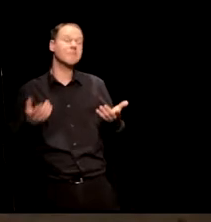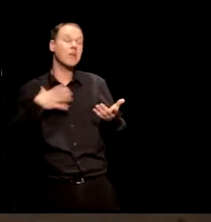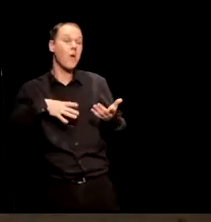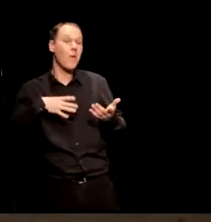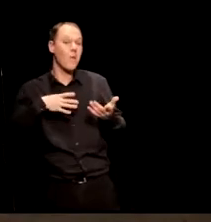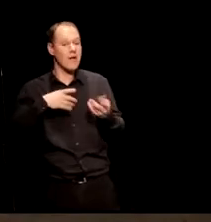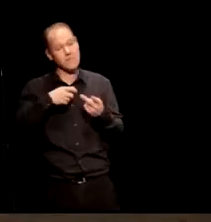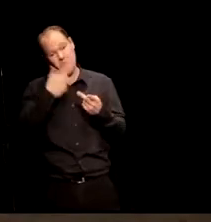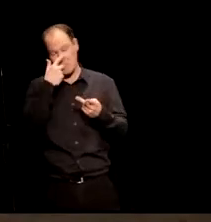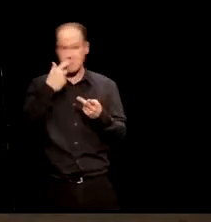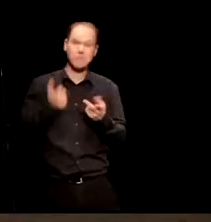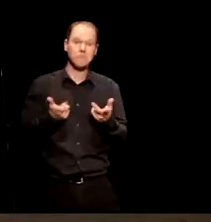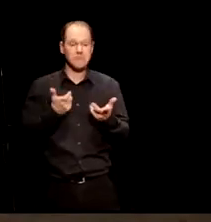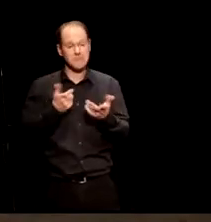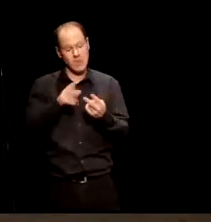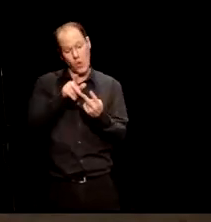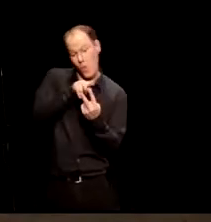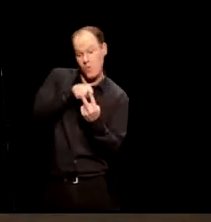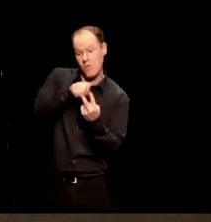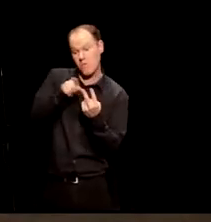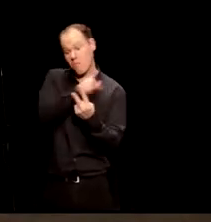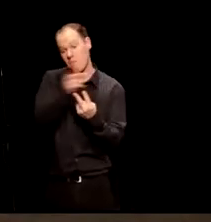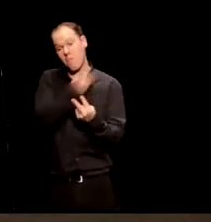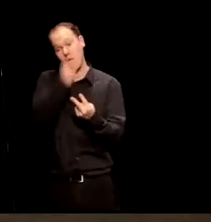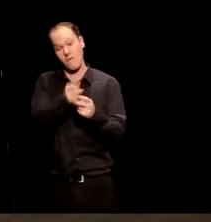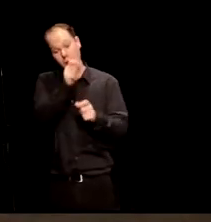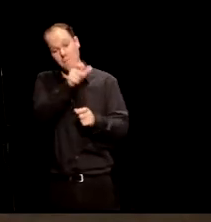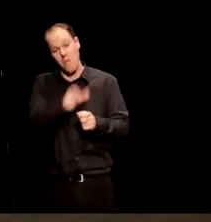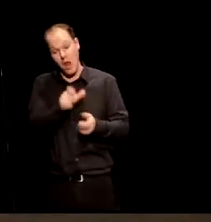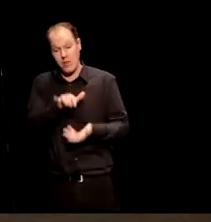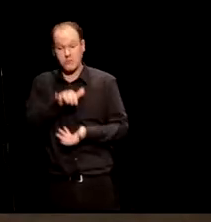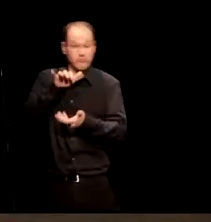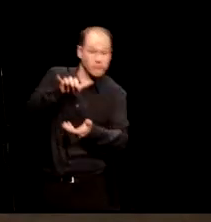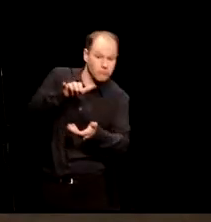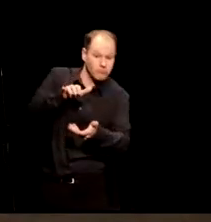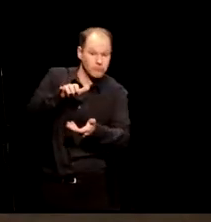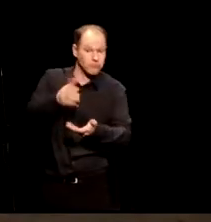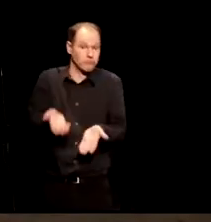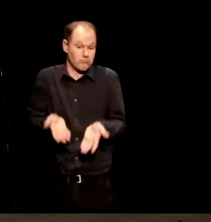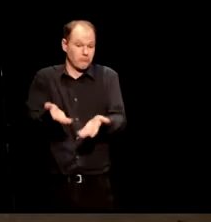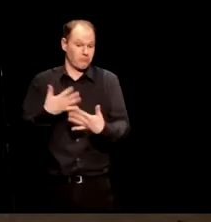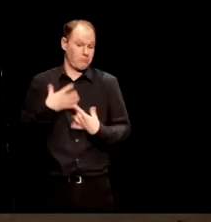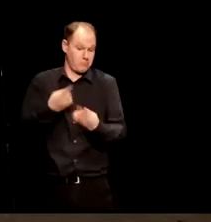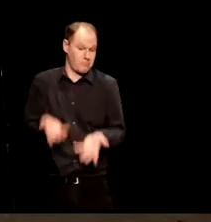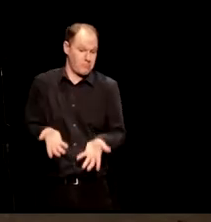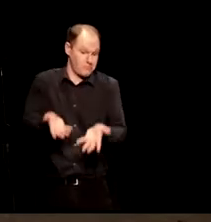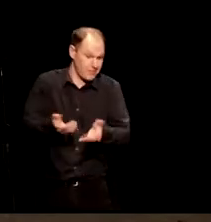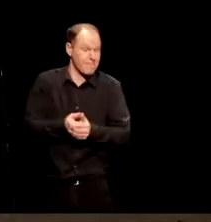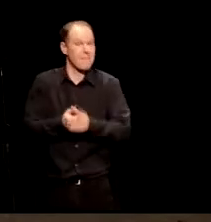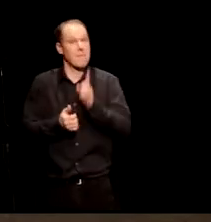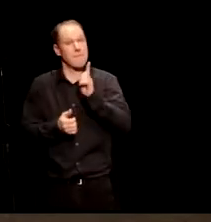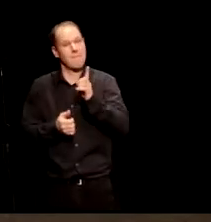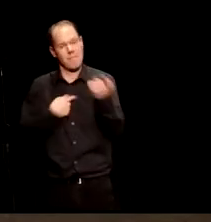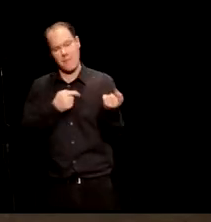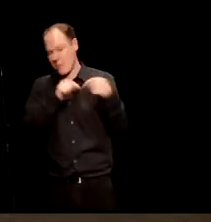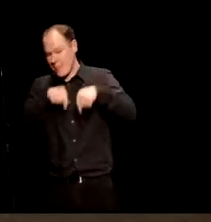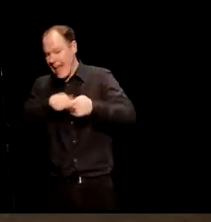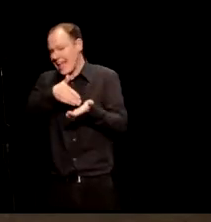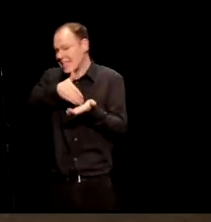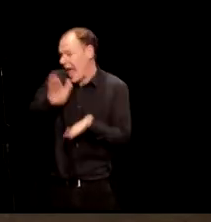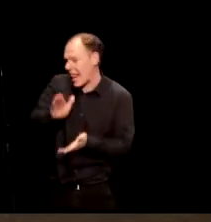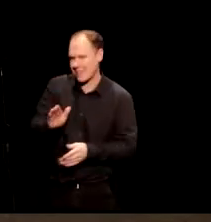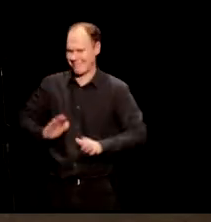will place a few bottles of straight alike and obliquicus at your disposal. Now, mind you, I'm not here to